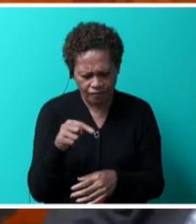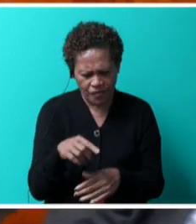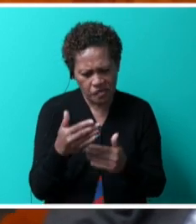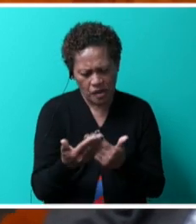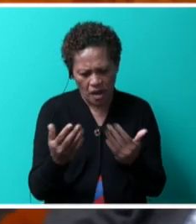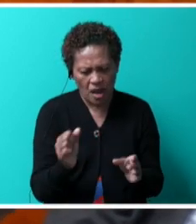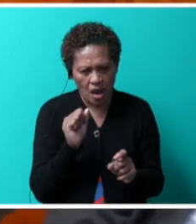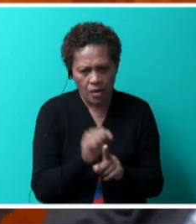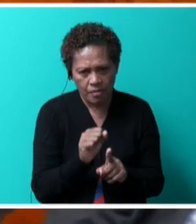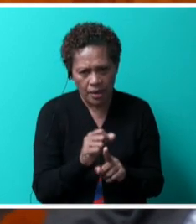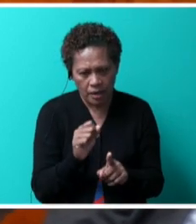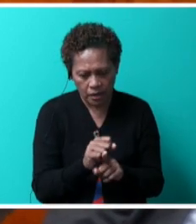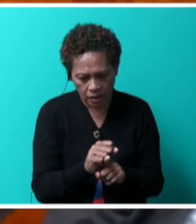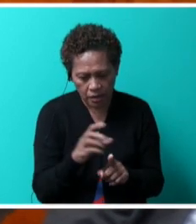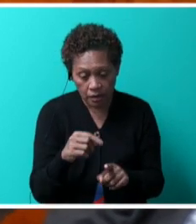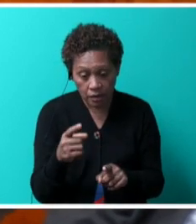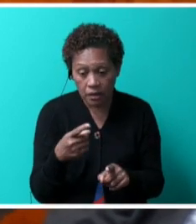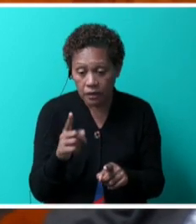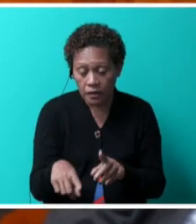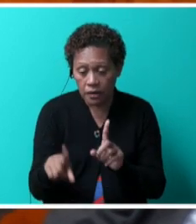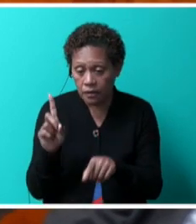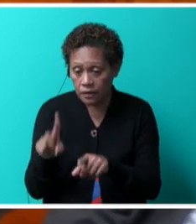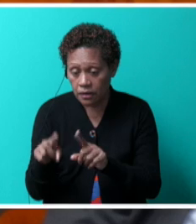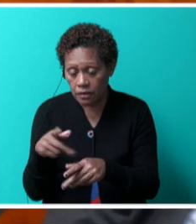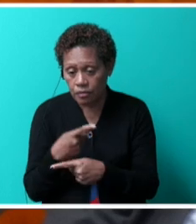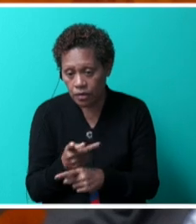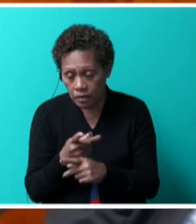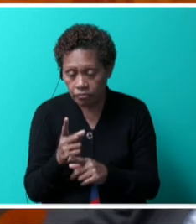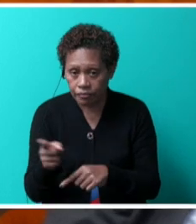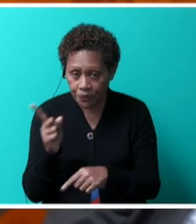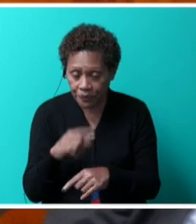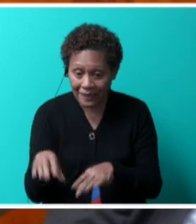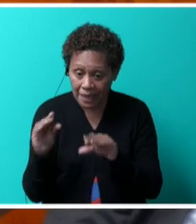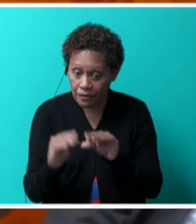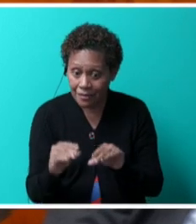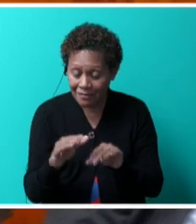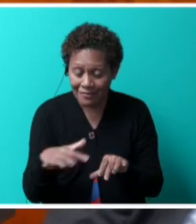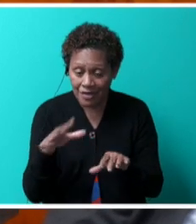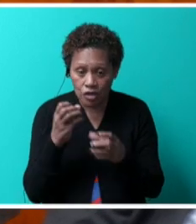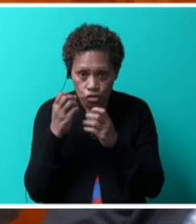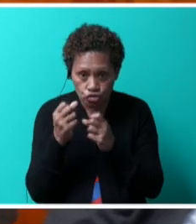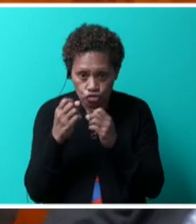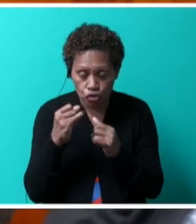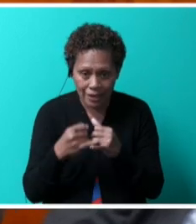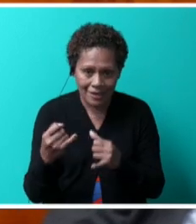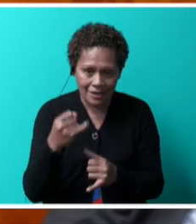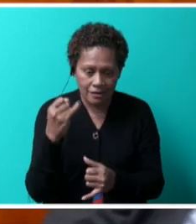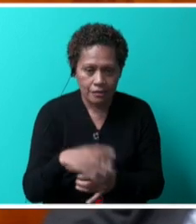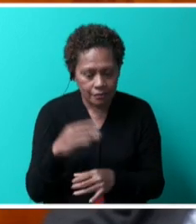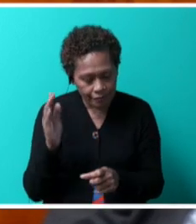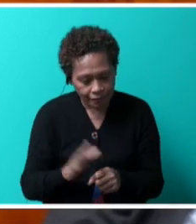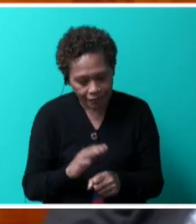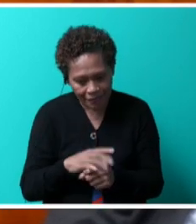impact associated with diversifying production and investment beyond the sugar industry, ensuring that the